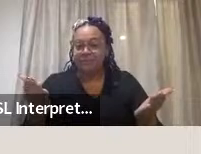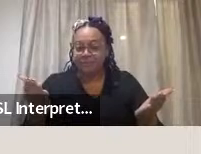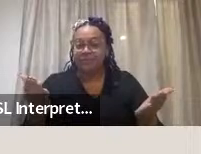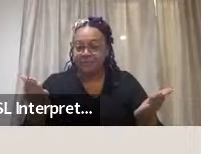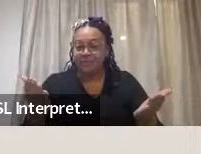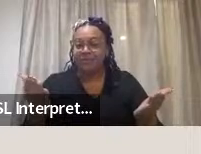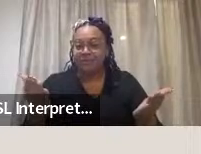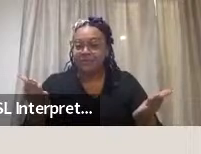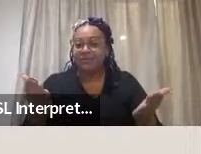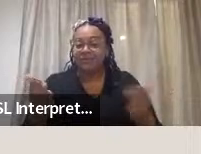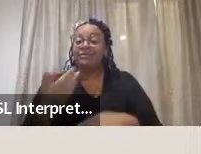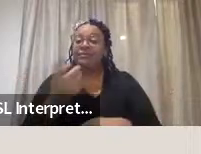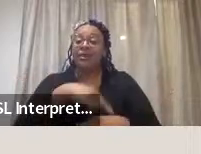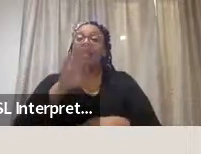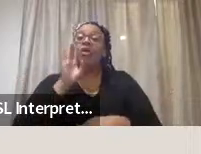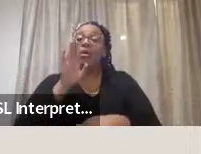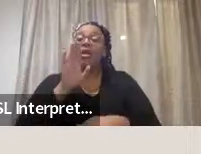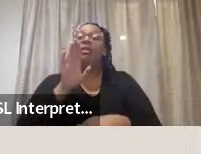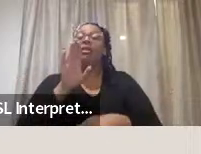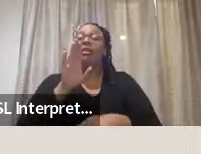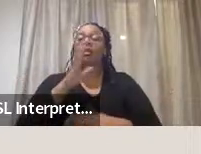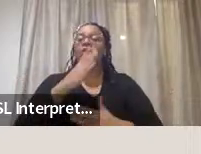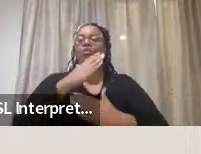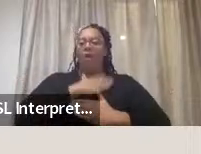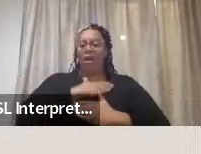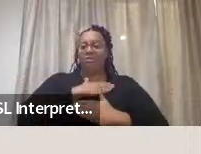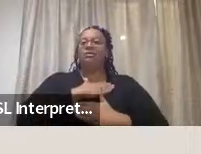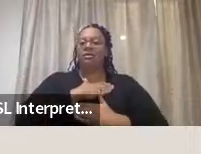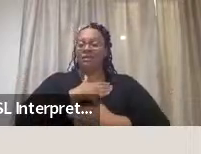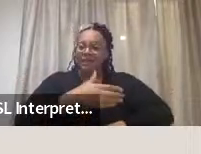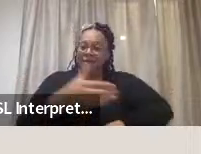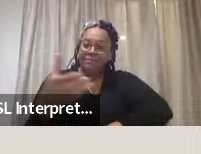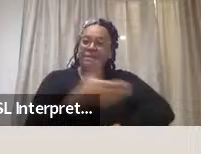They will rest in power and we will live in power.